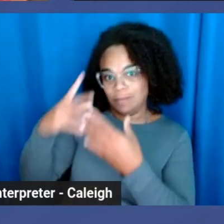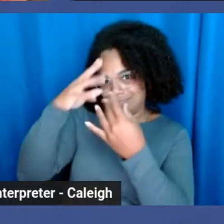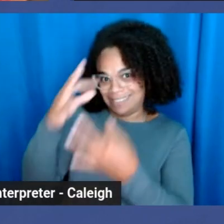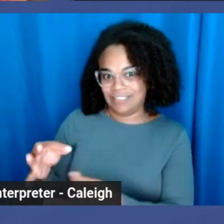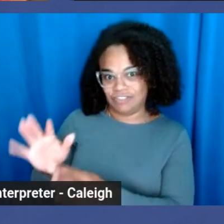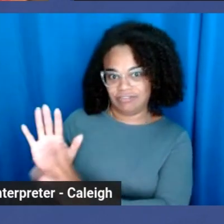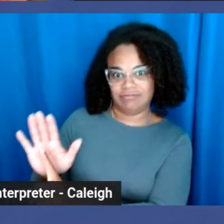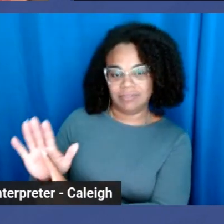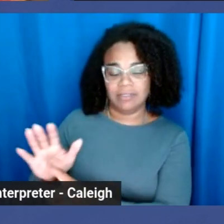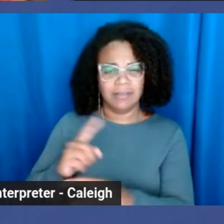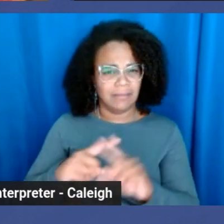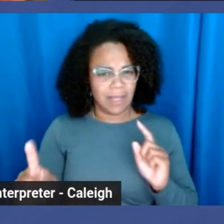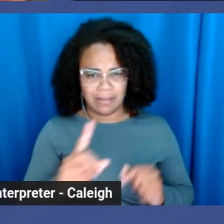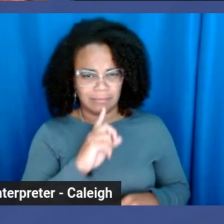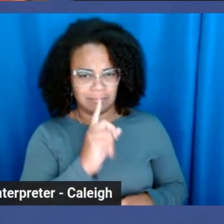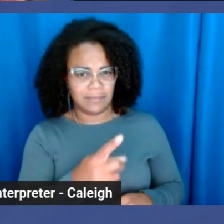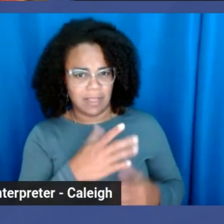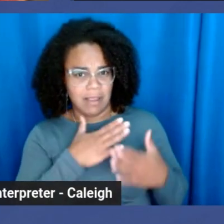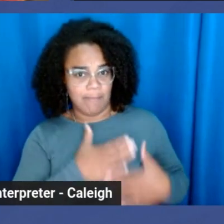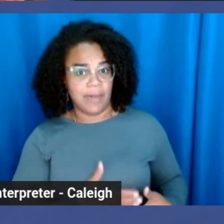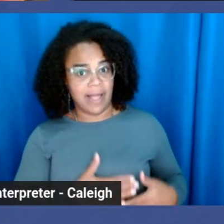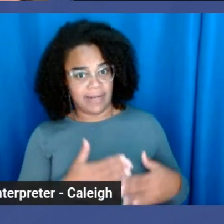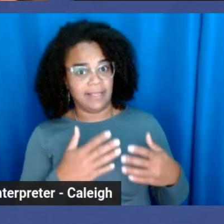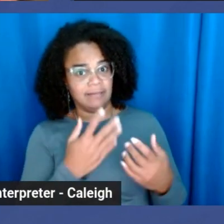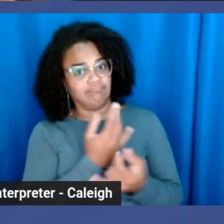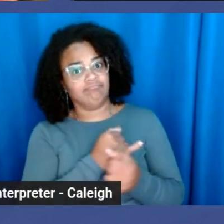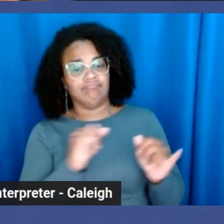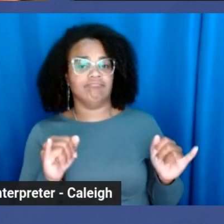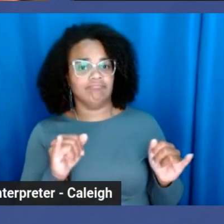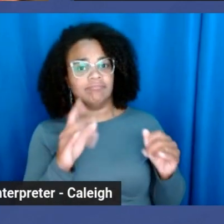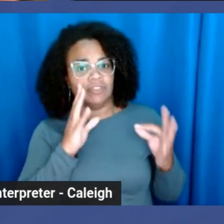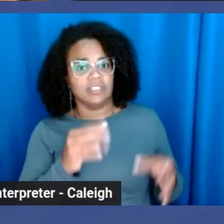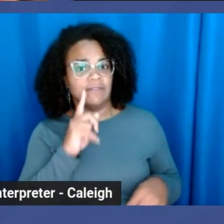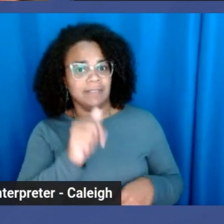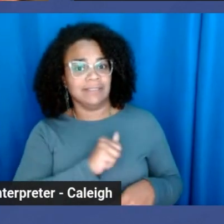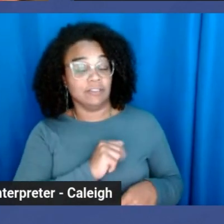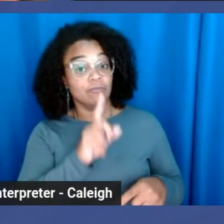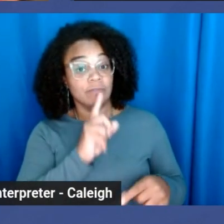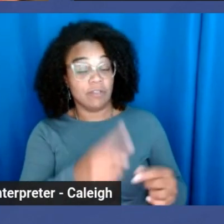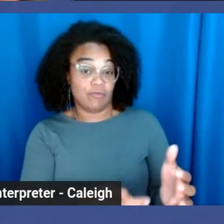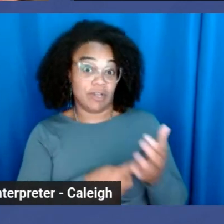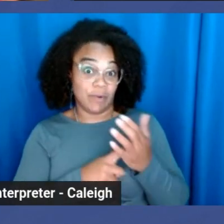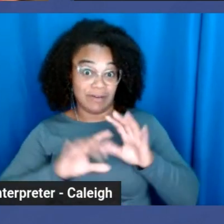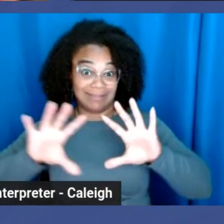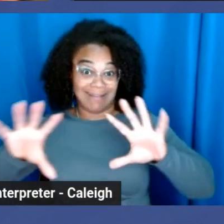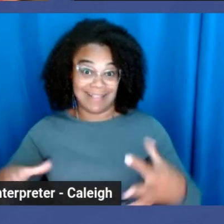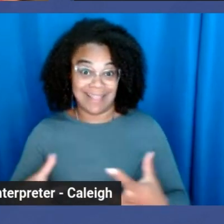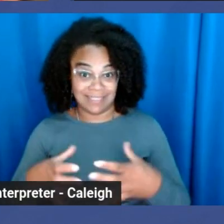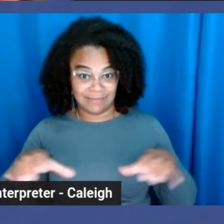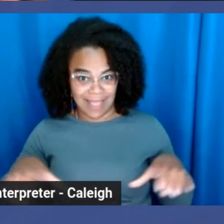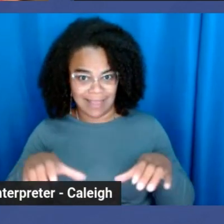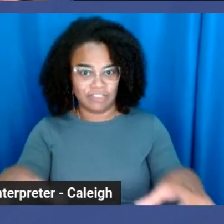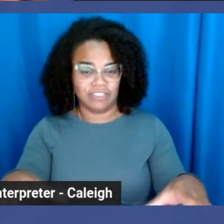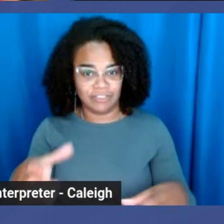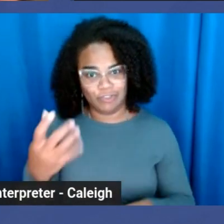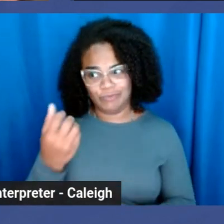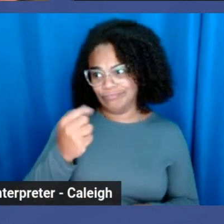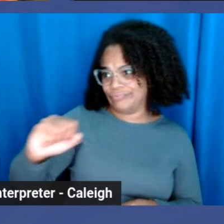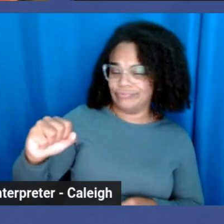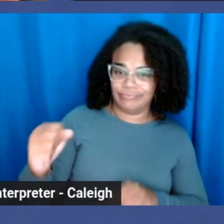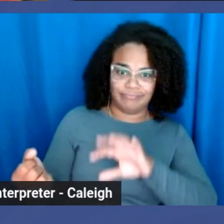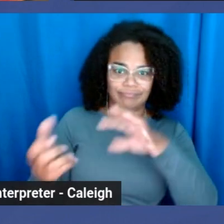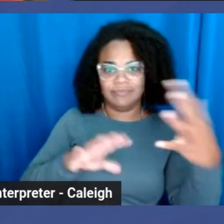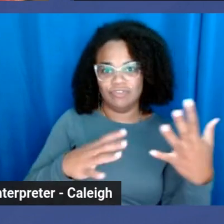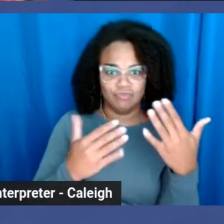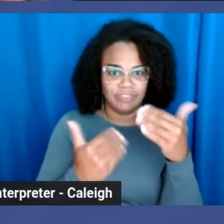In fact, bodily autonomy requires collective action to dismantle restrictive norms.